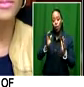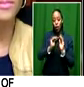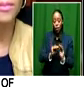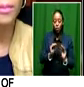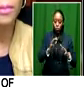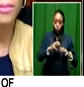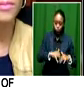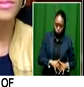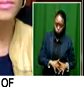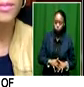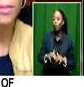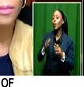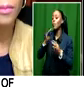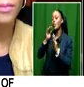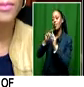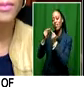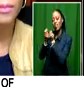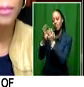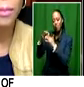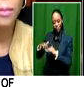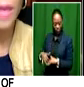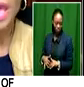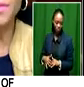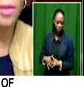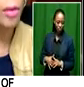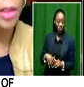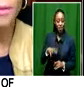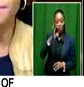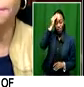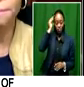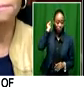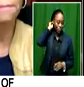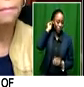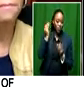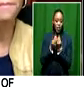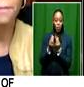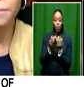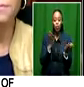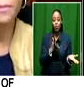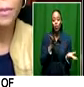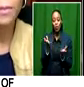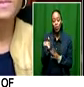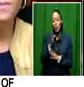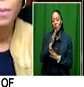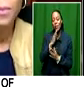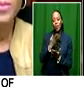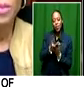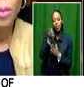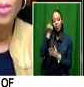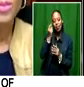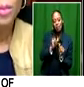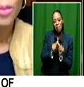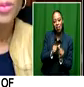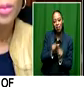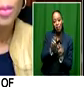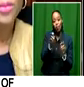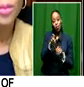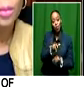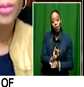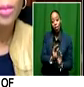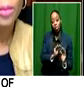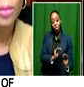education is the collapse of a nation. And the sooner we realize this, the sooner we will come to terms with the fact